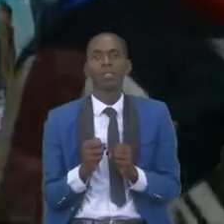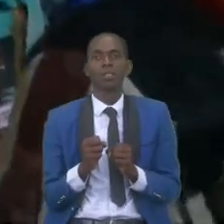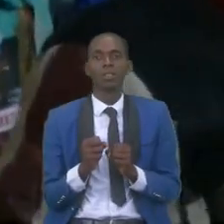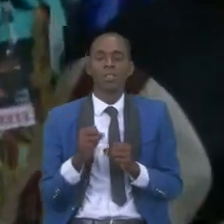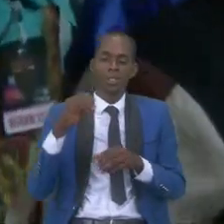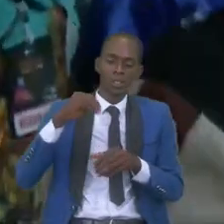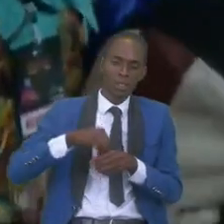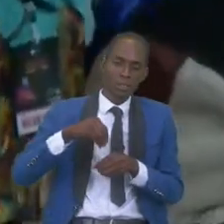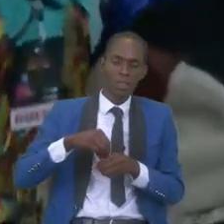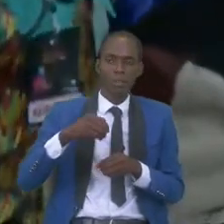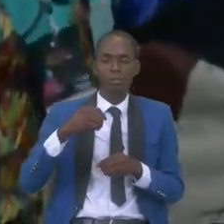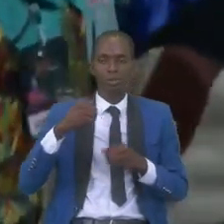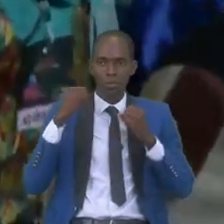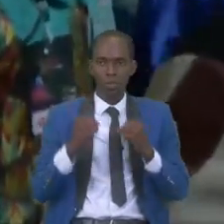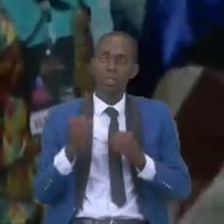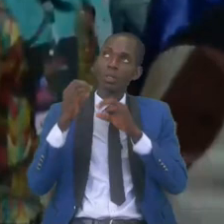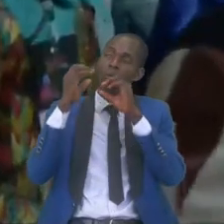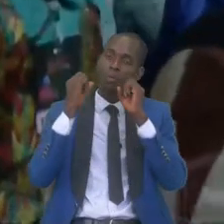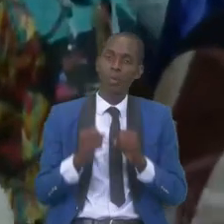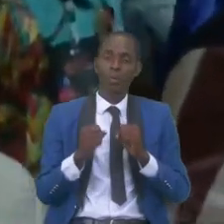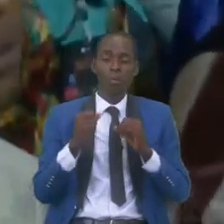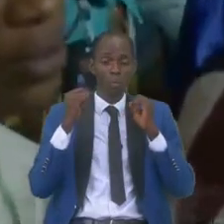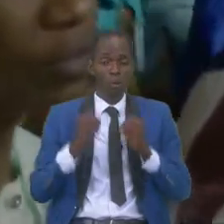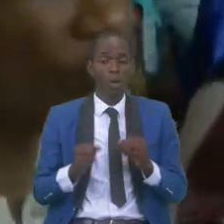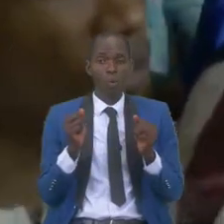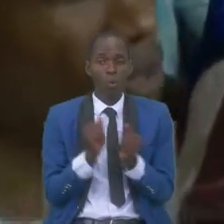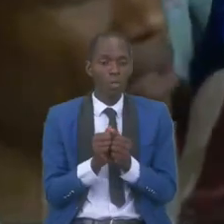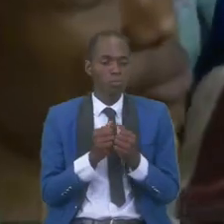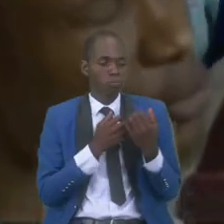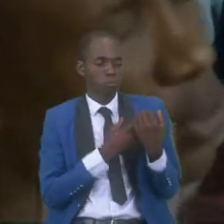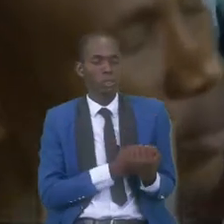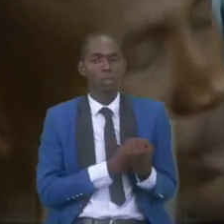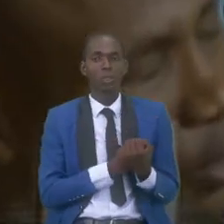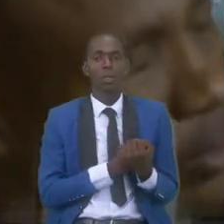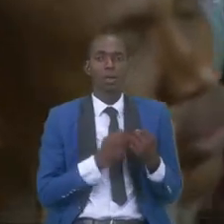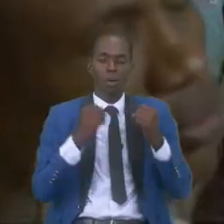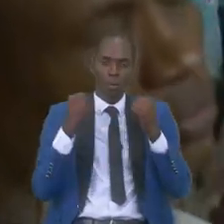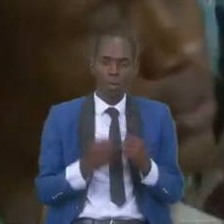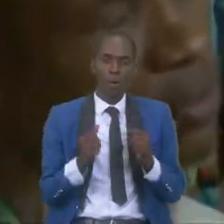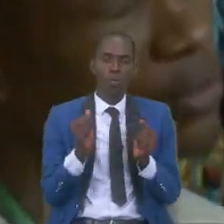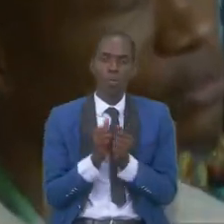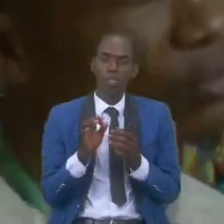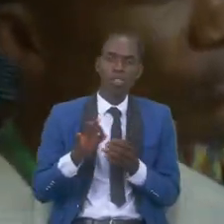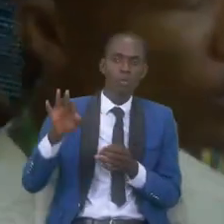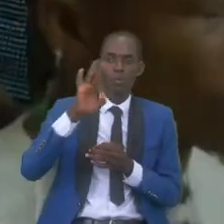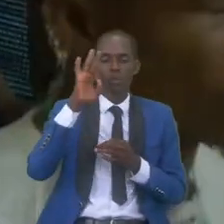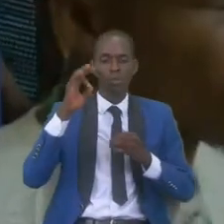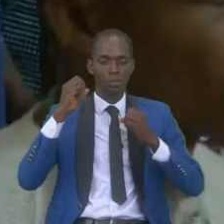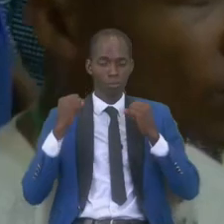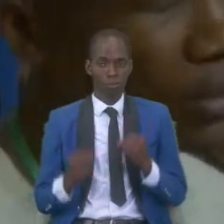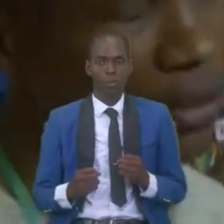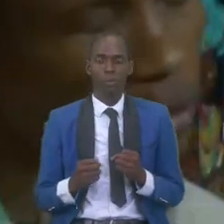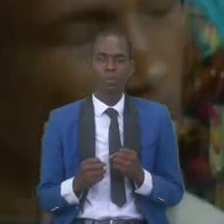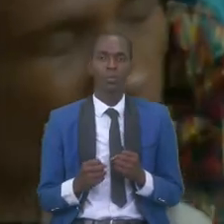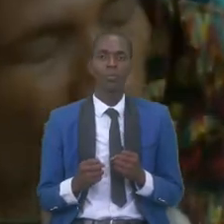power, power with courage, power, power with spiritual stamina, power, and